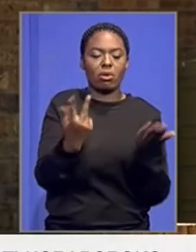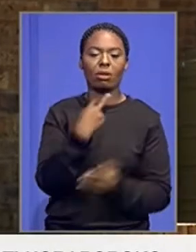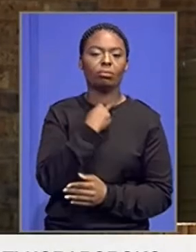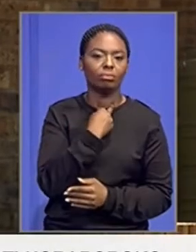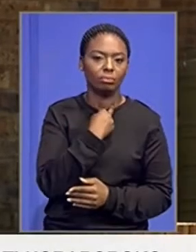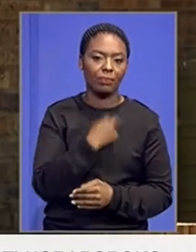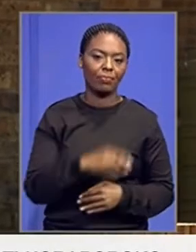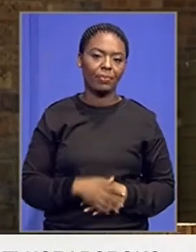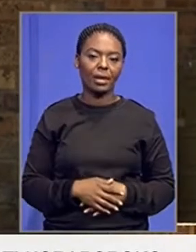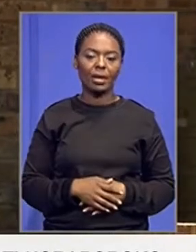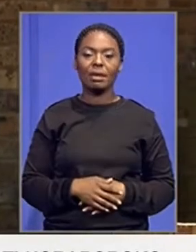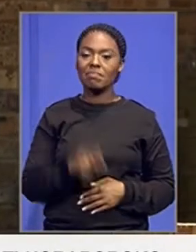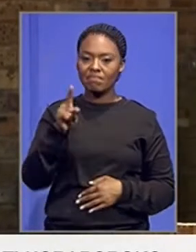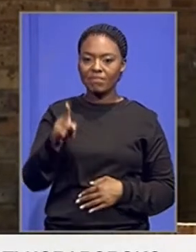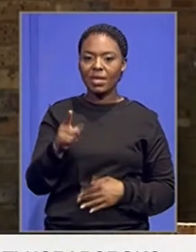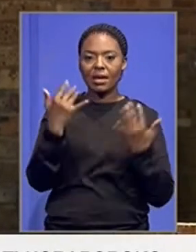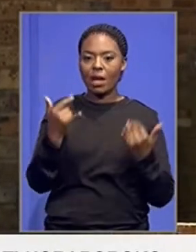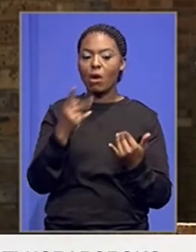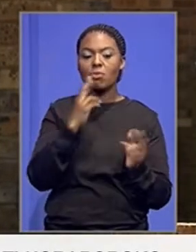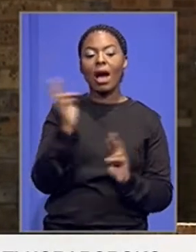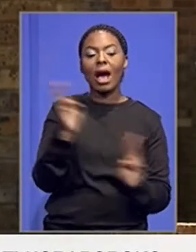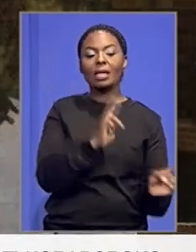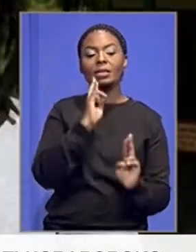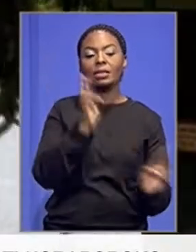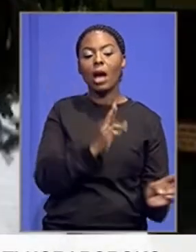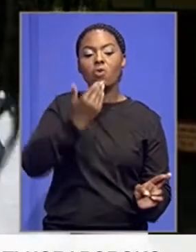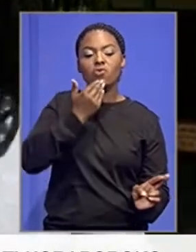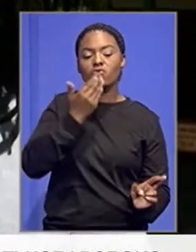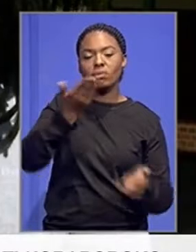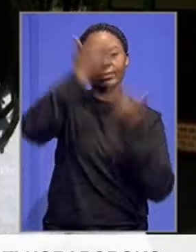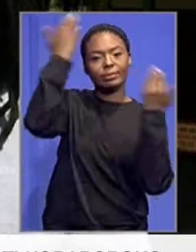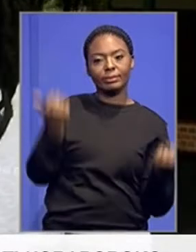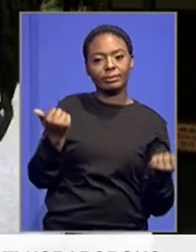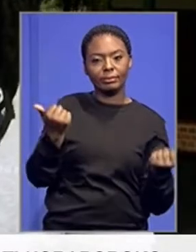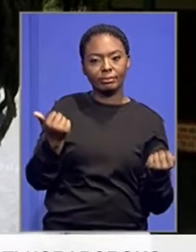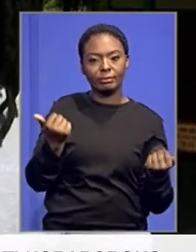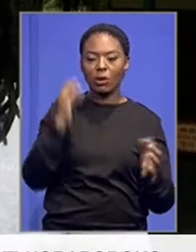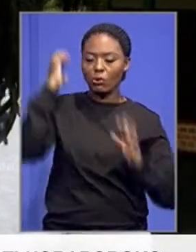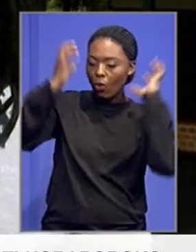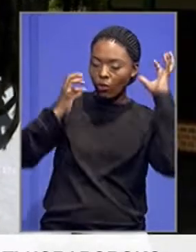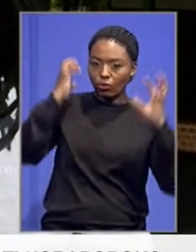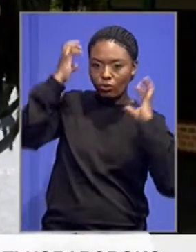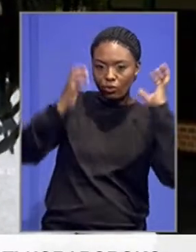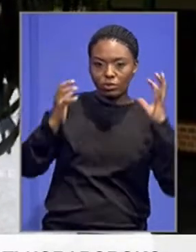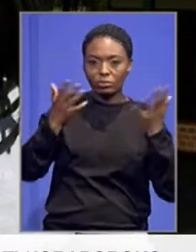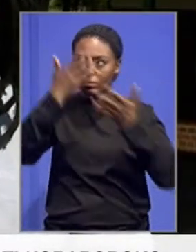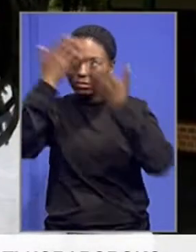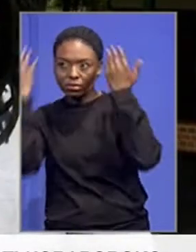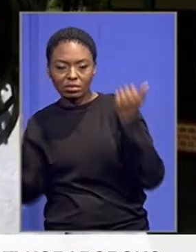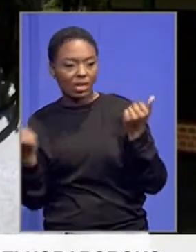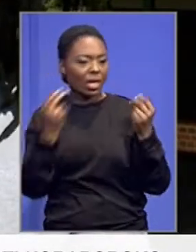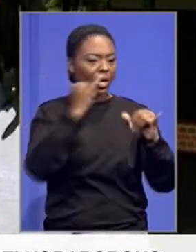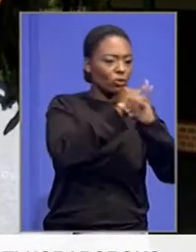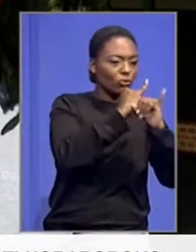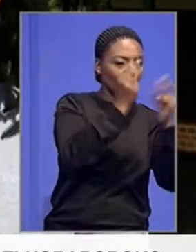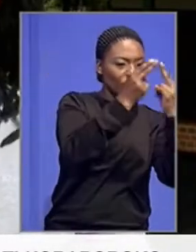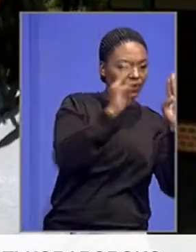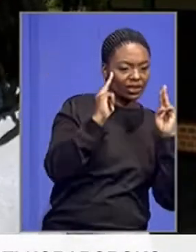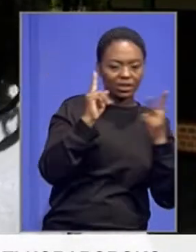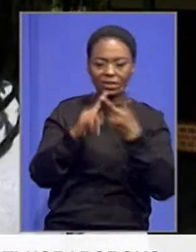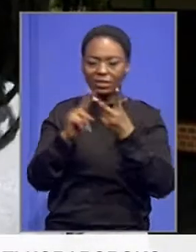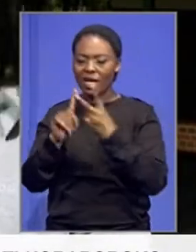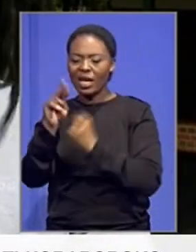fa go sena kwa ba ka bonang dikarabo tsa dipotso tsa bone. We sometimes caught in between the institution and NSFAS, and we